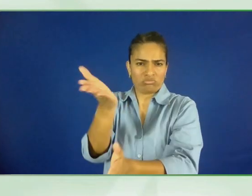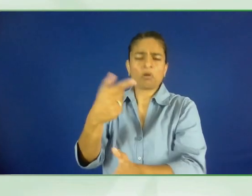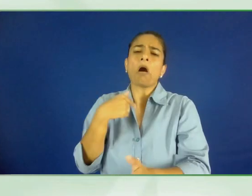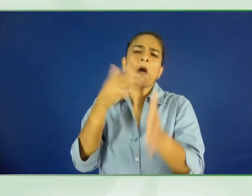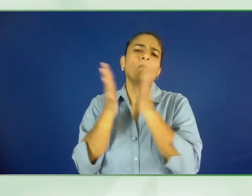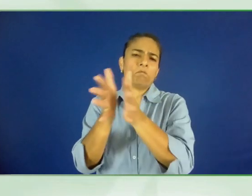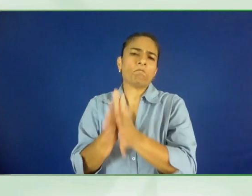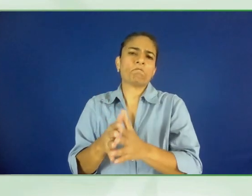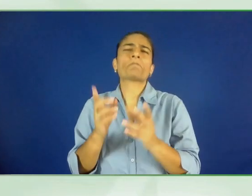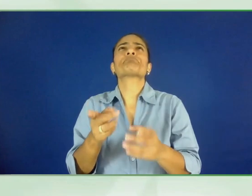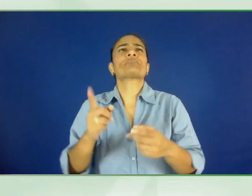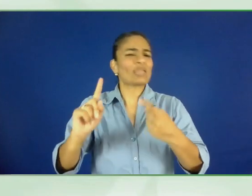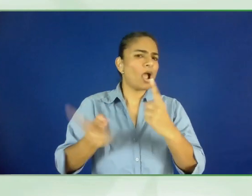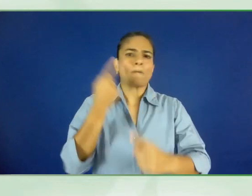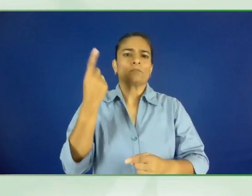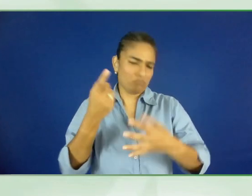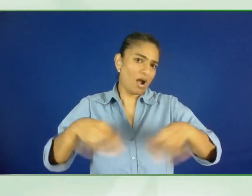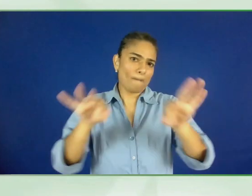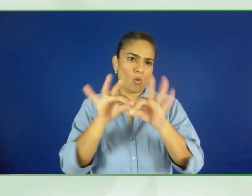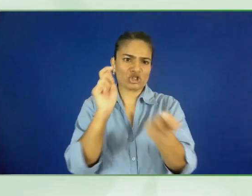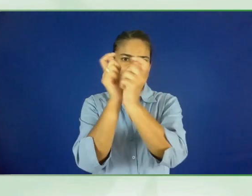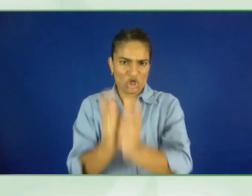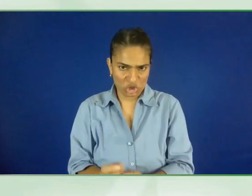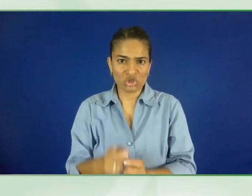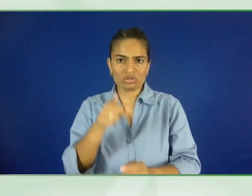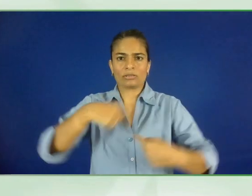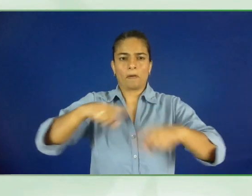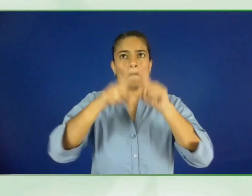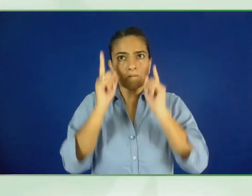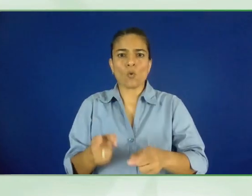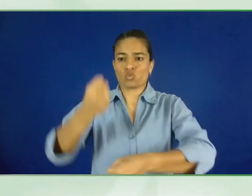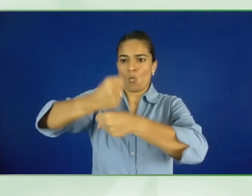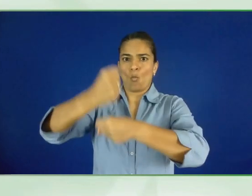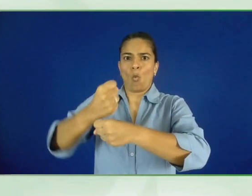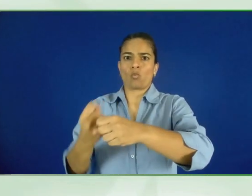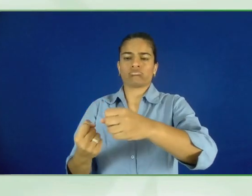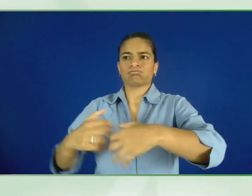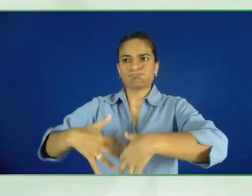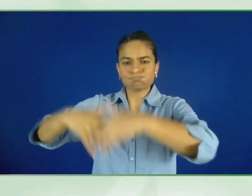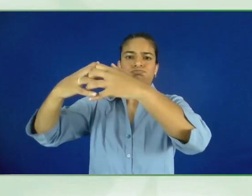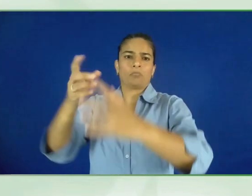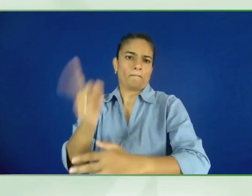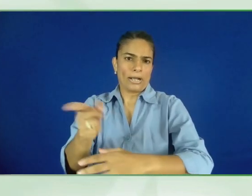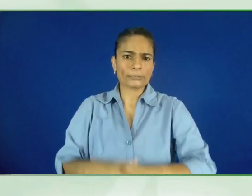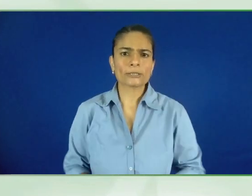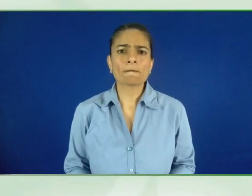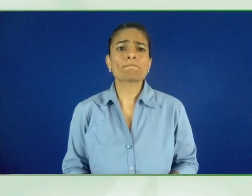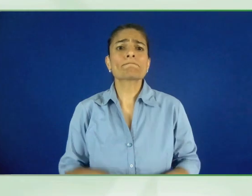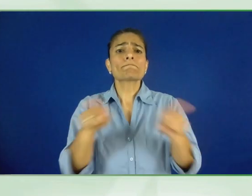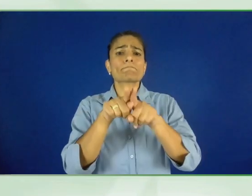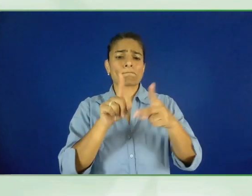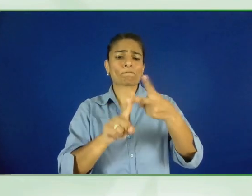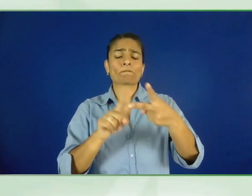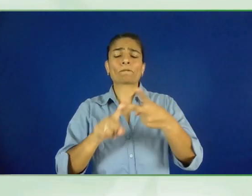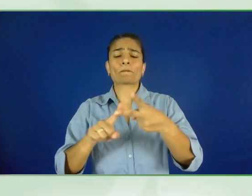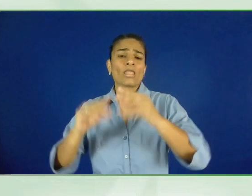workplace and education systems to ensure greater inclusion and opportunities for young people with